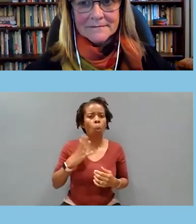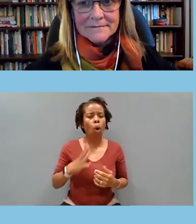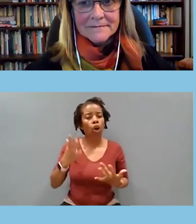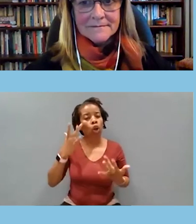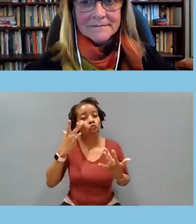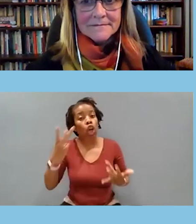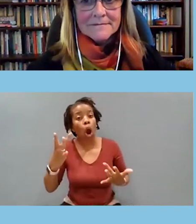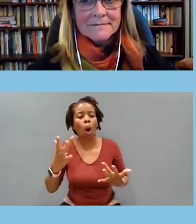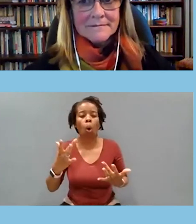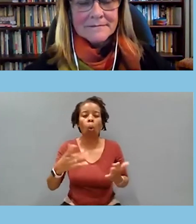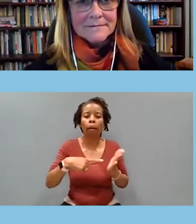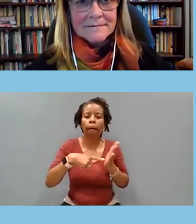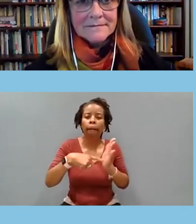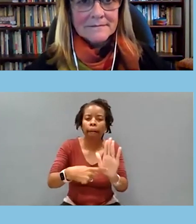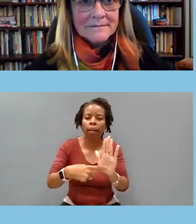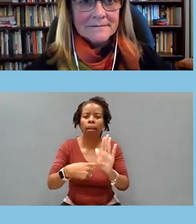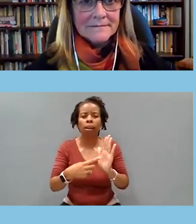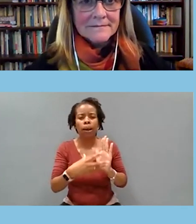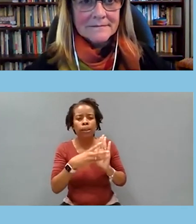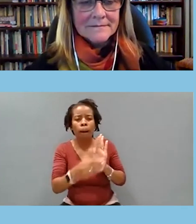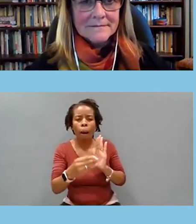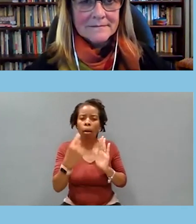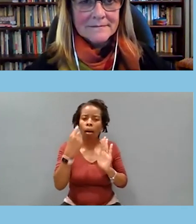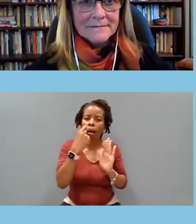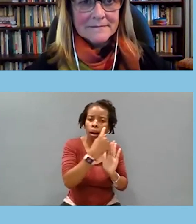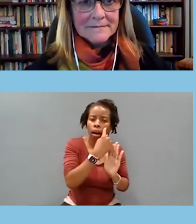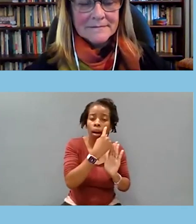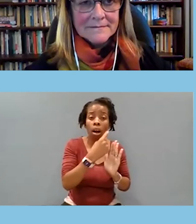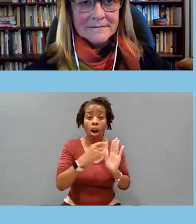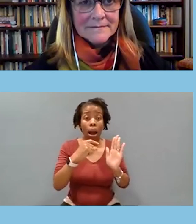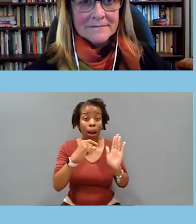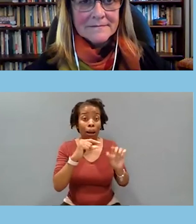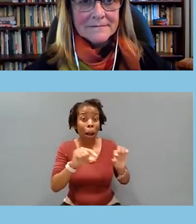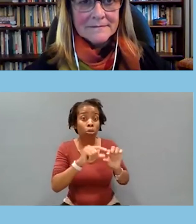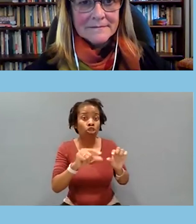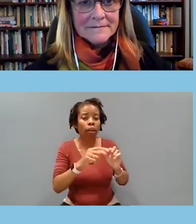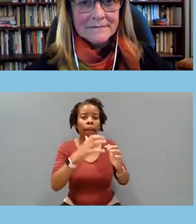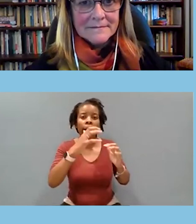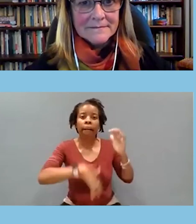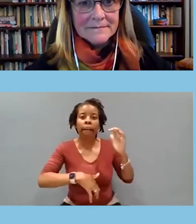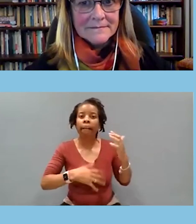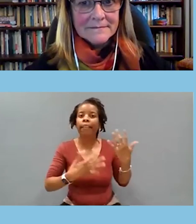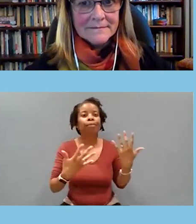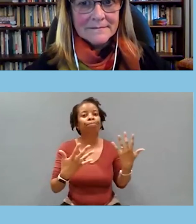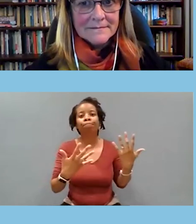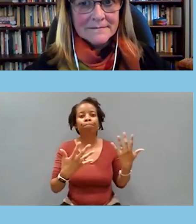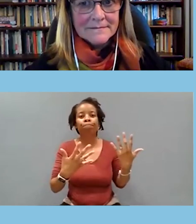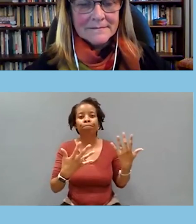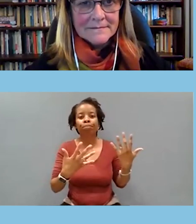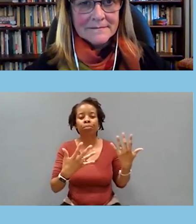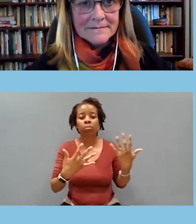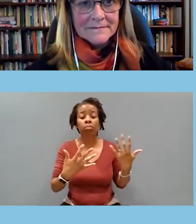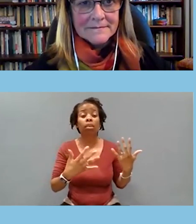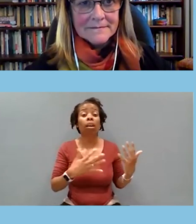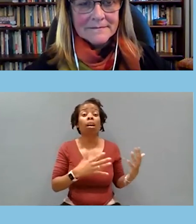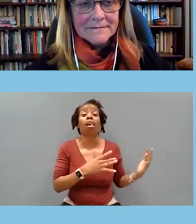captioning. Right, and we wanted to show those moments, but actually what we ended up with, there